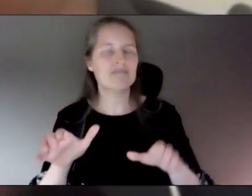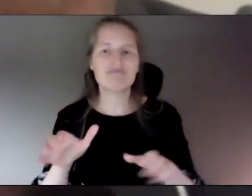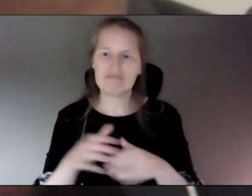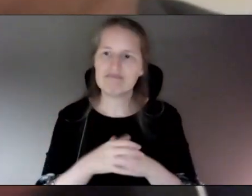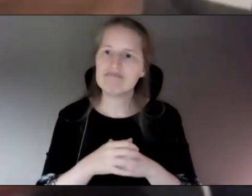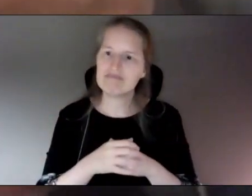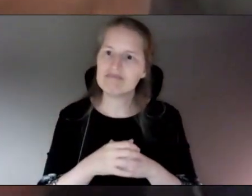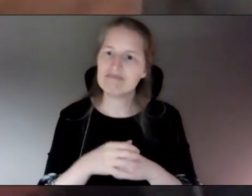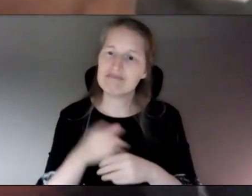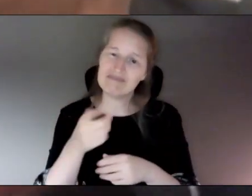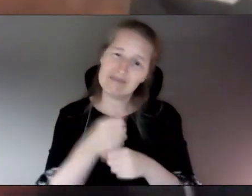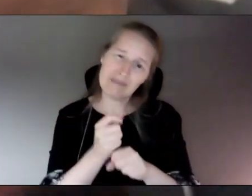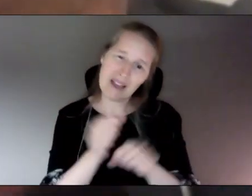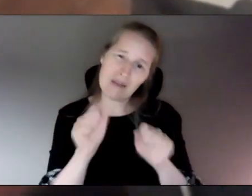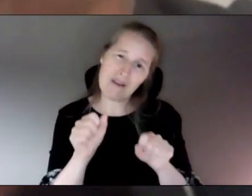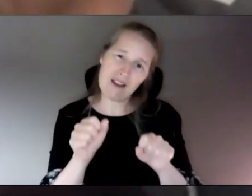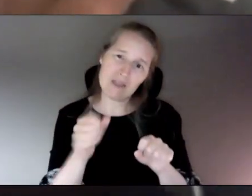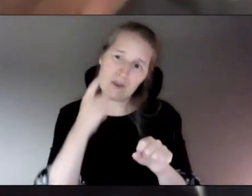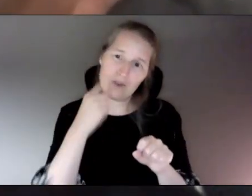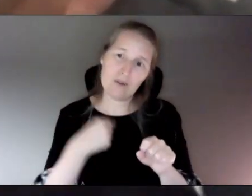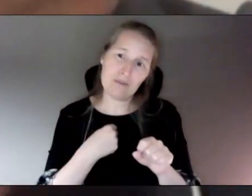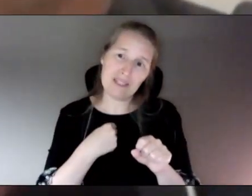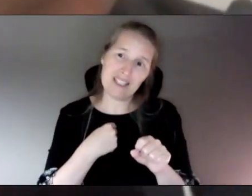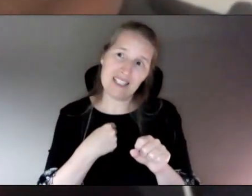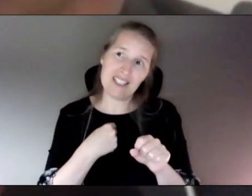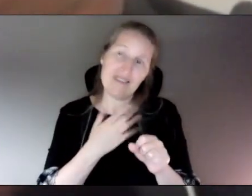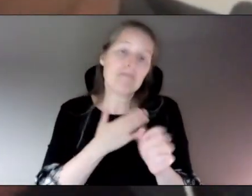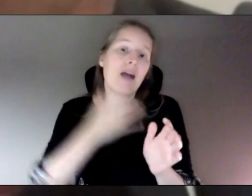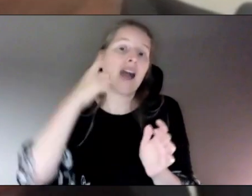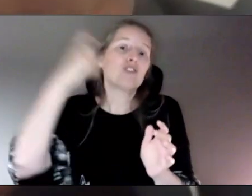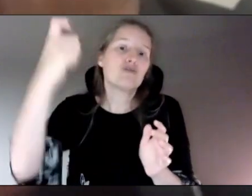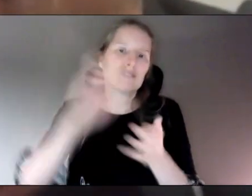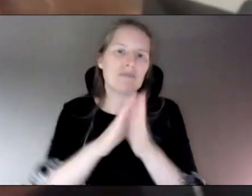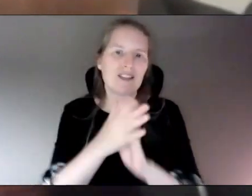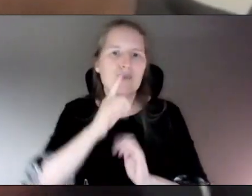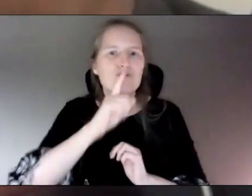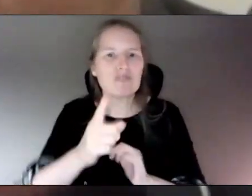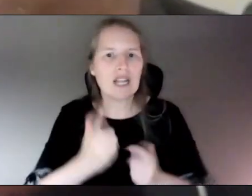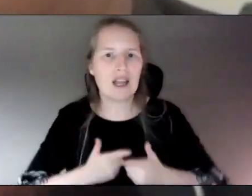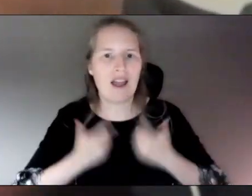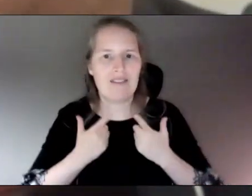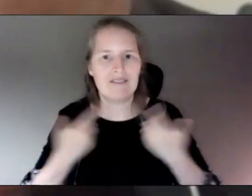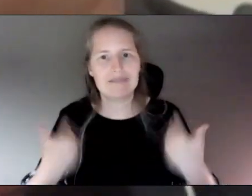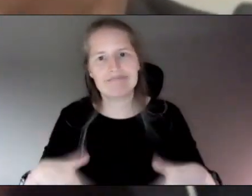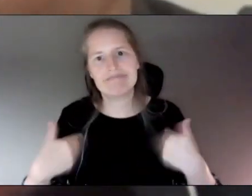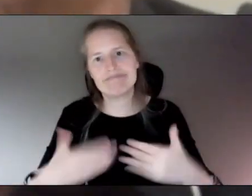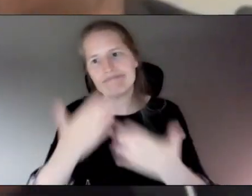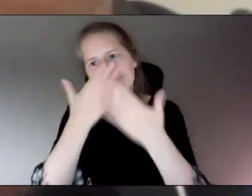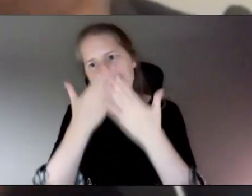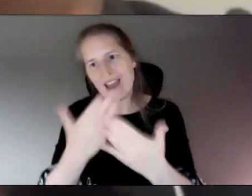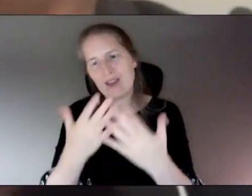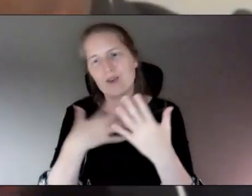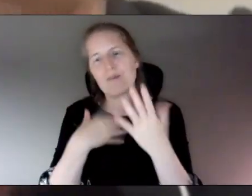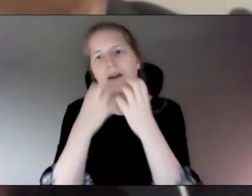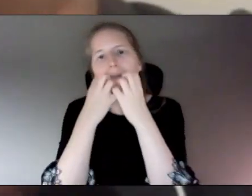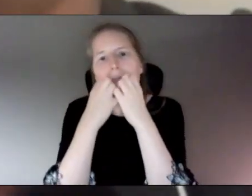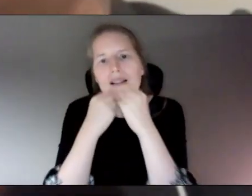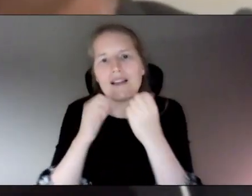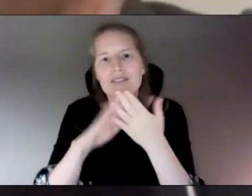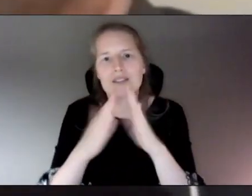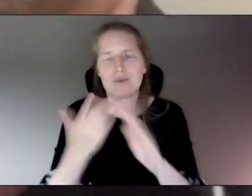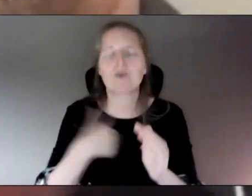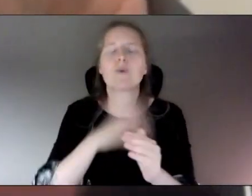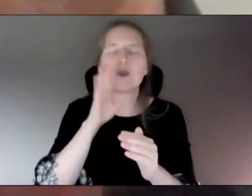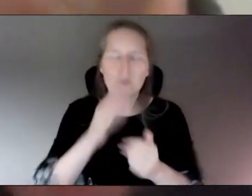it possible for me to live my dream. Thank you all so much. Beloved community, we will endure. Thank you all